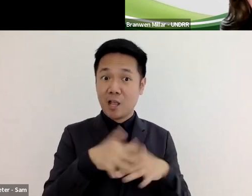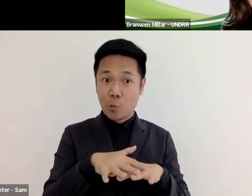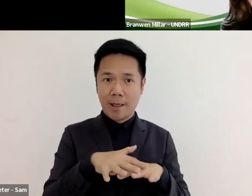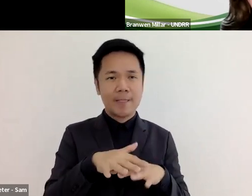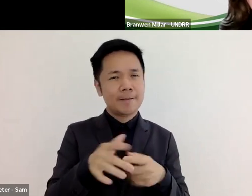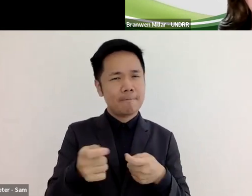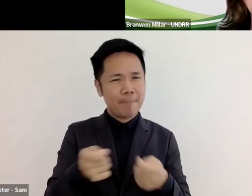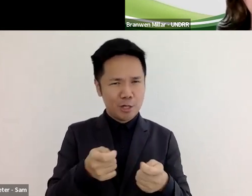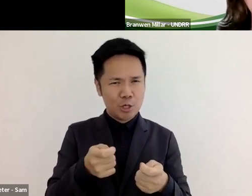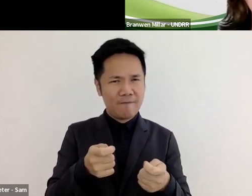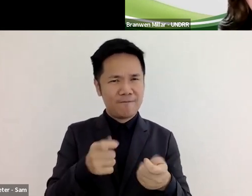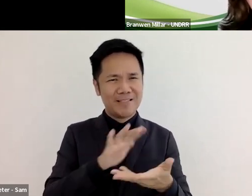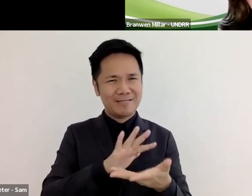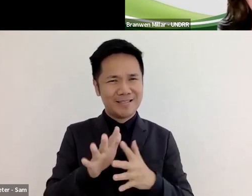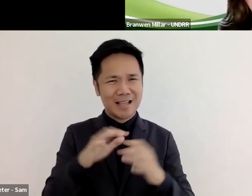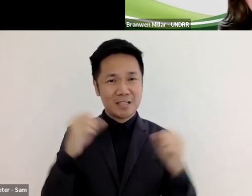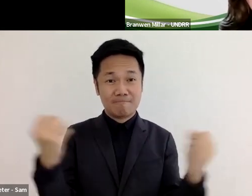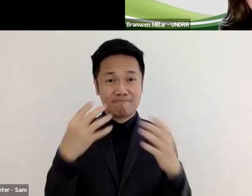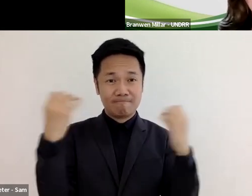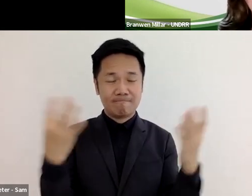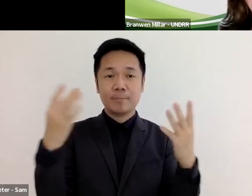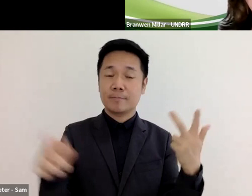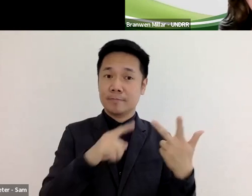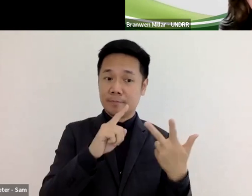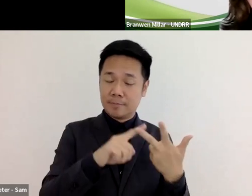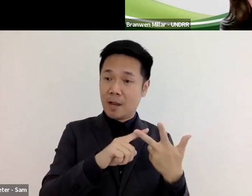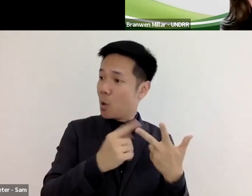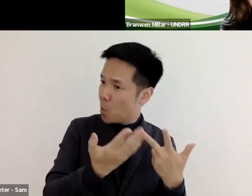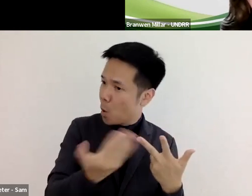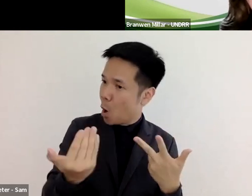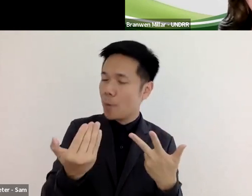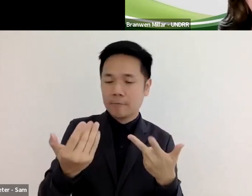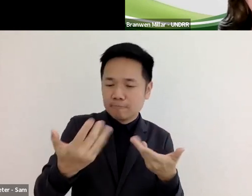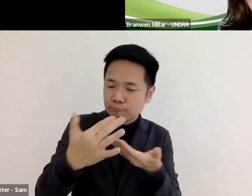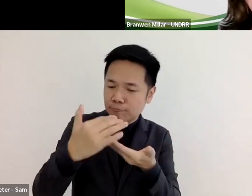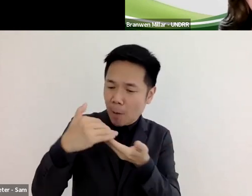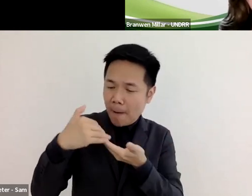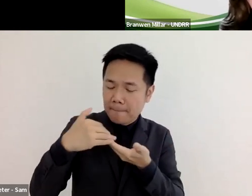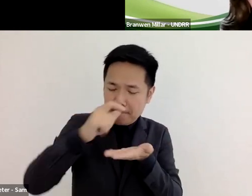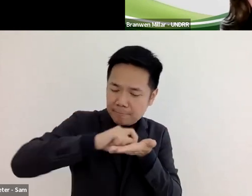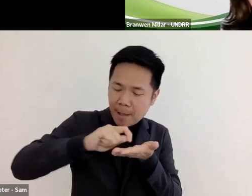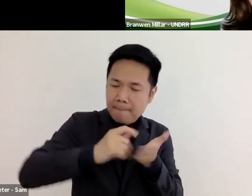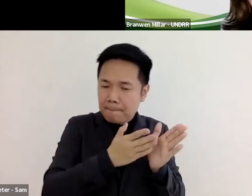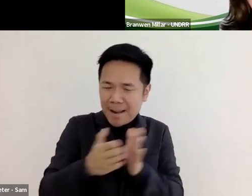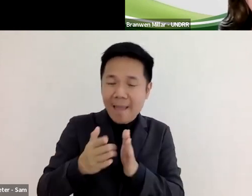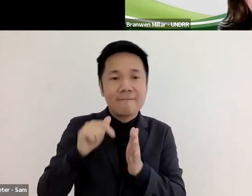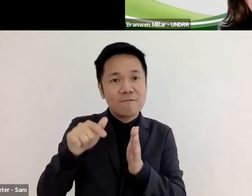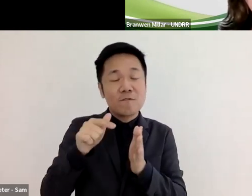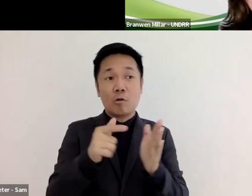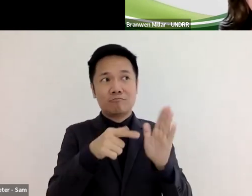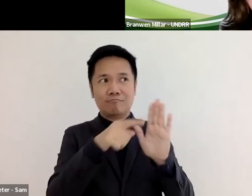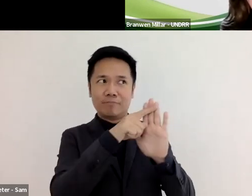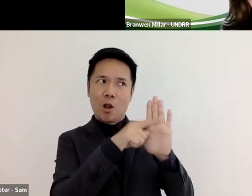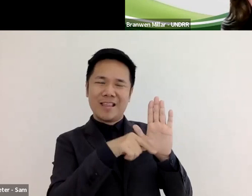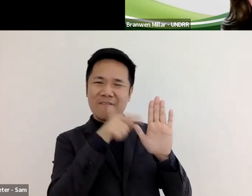management and climate change policy, joint state strategic action plans for disaster risk management and climate